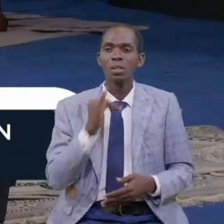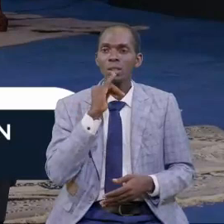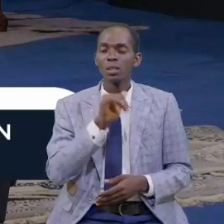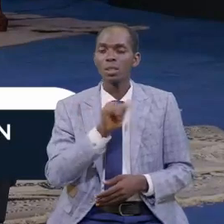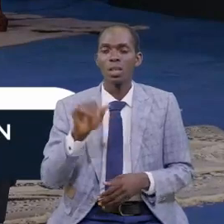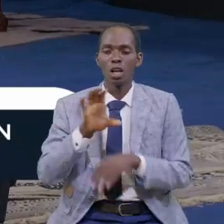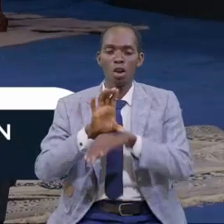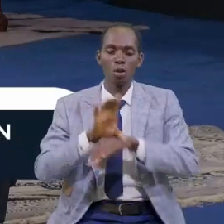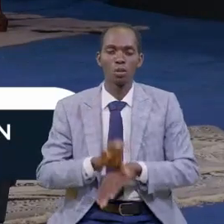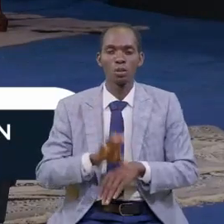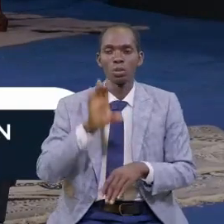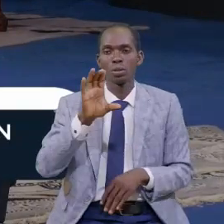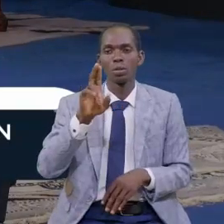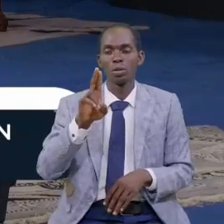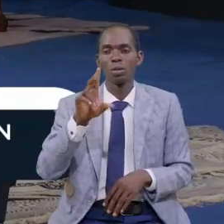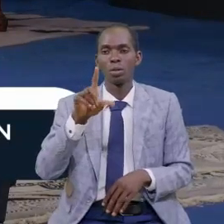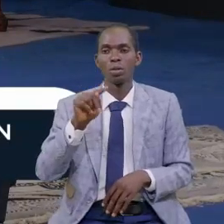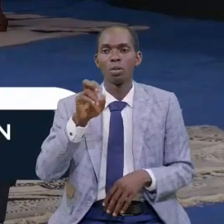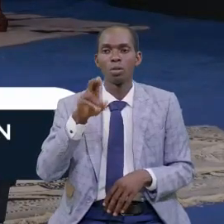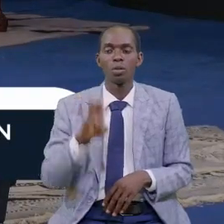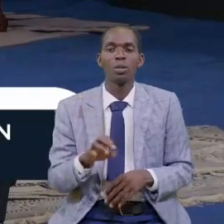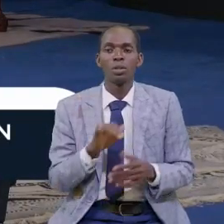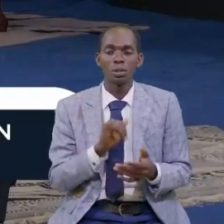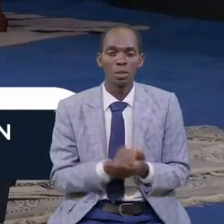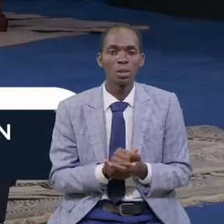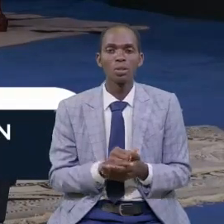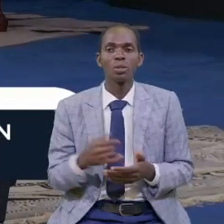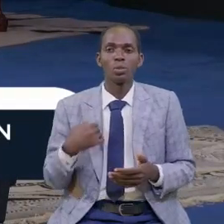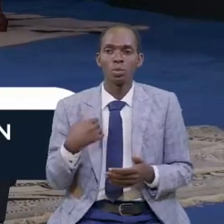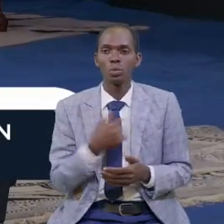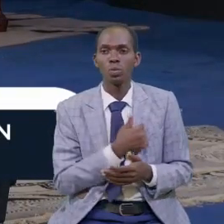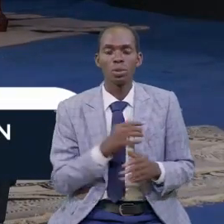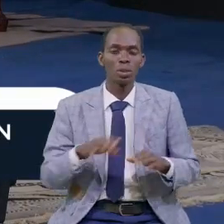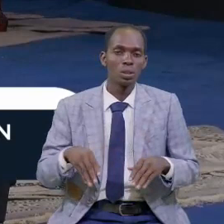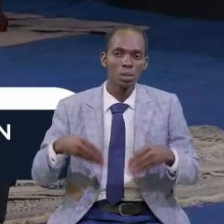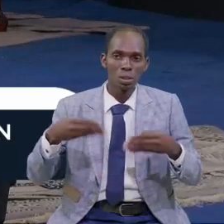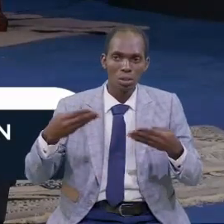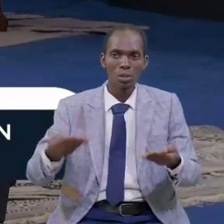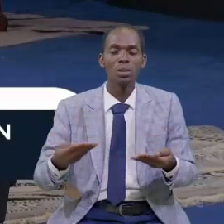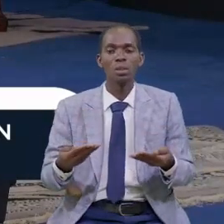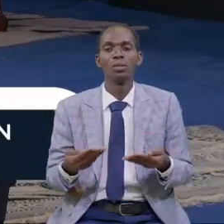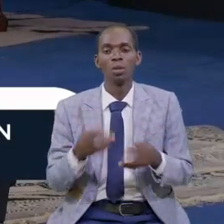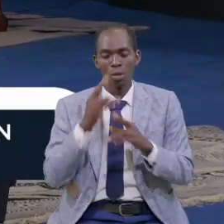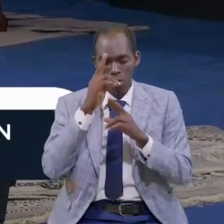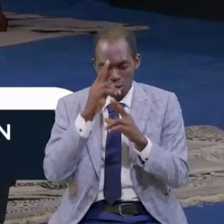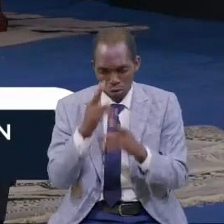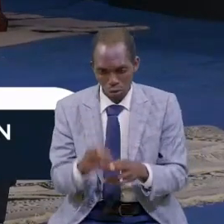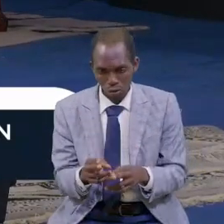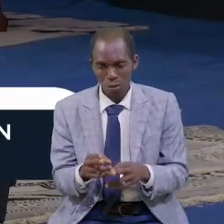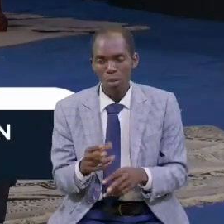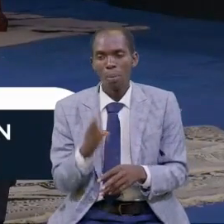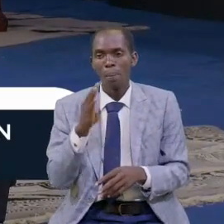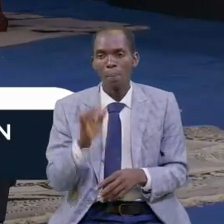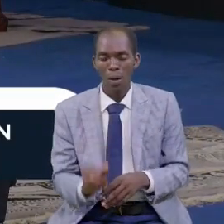the highest honor, he'll bend down and kiss the foot or the feet of the one that he